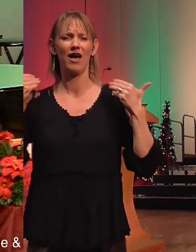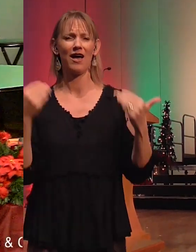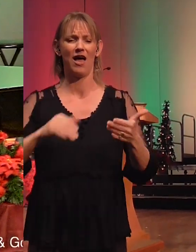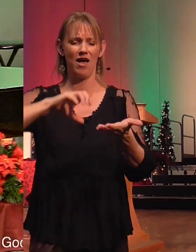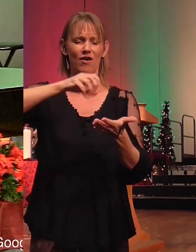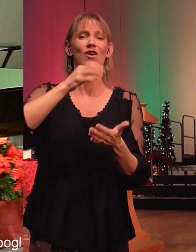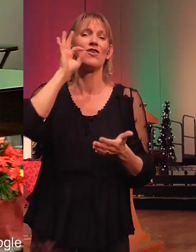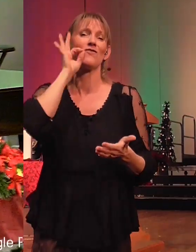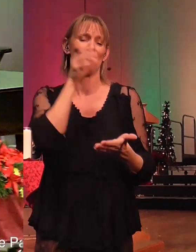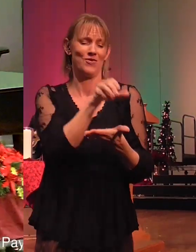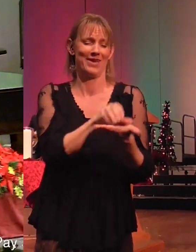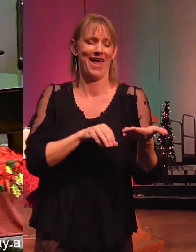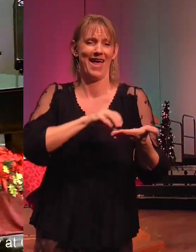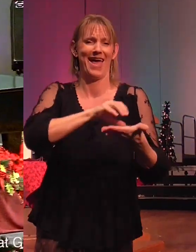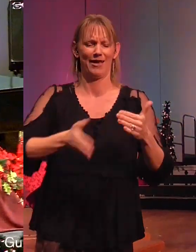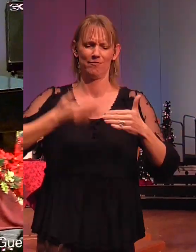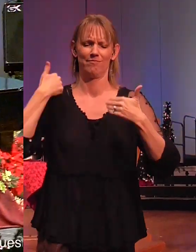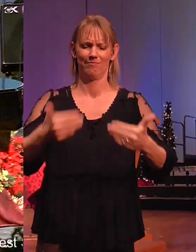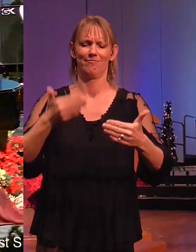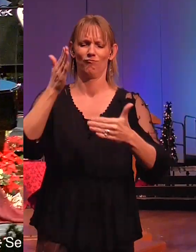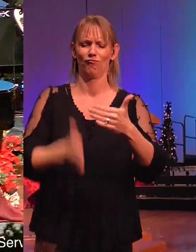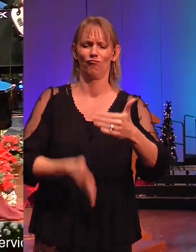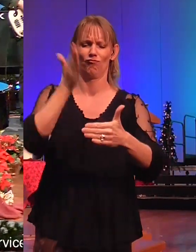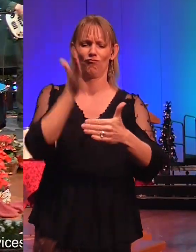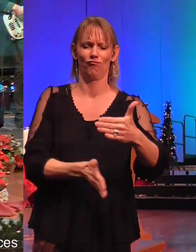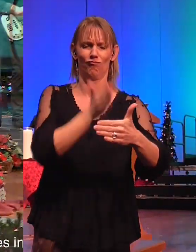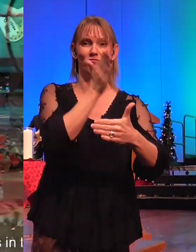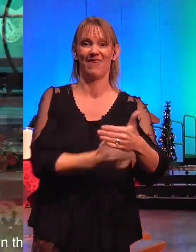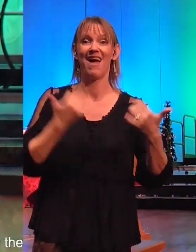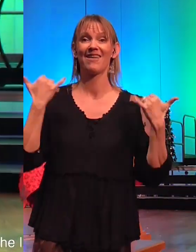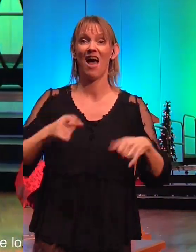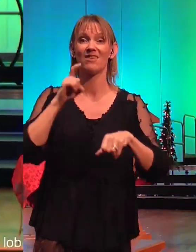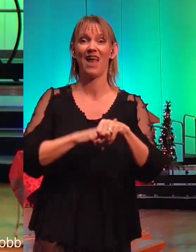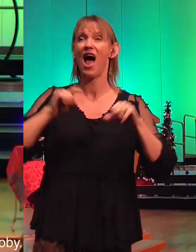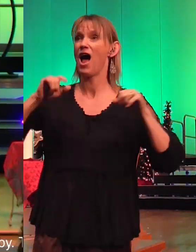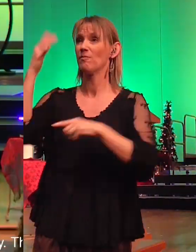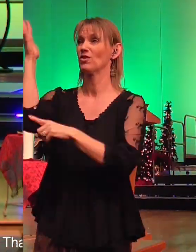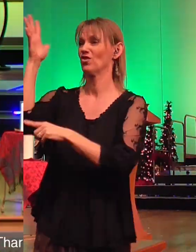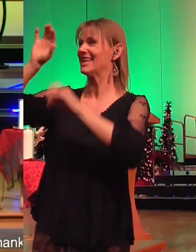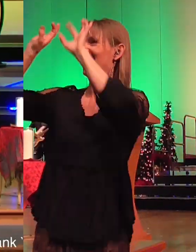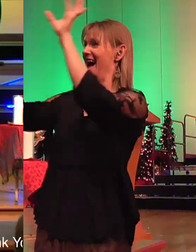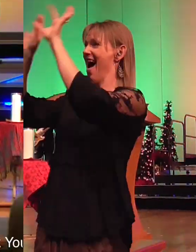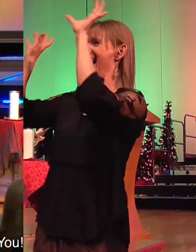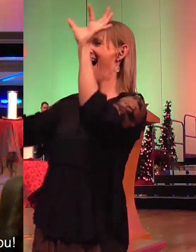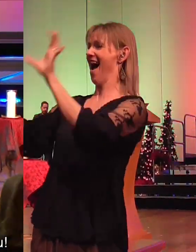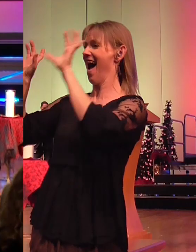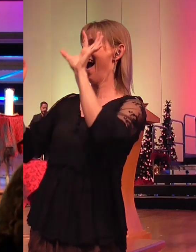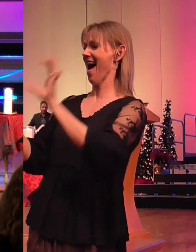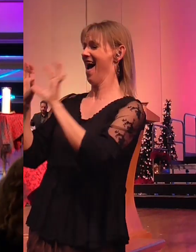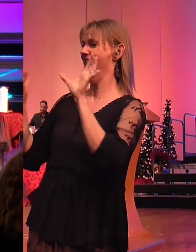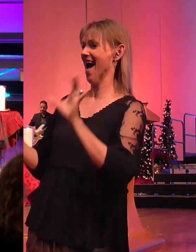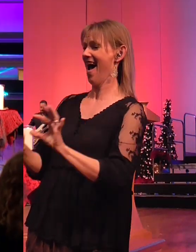up the fruitcake. It's time we hung some tinsel on that evergreen